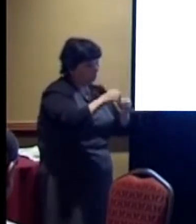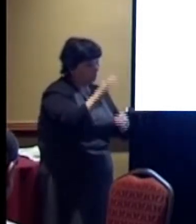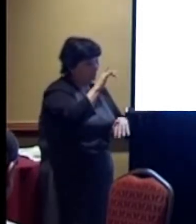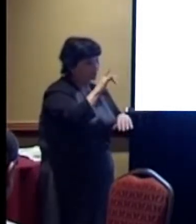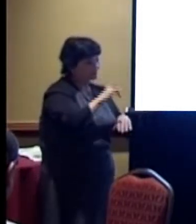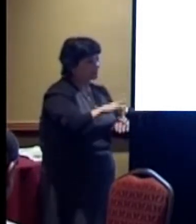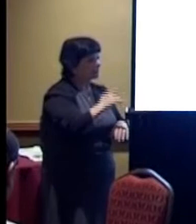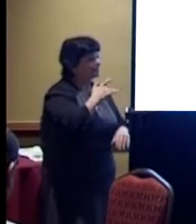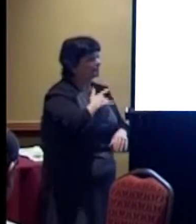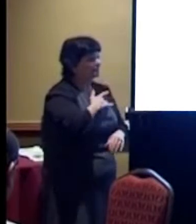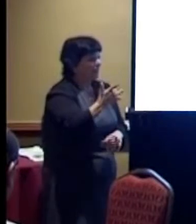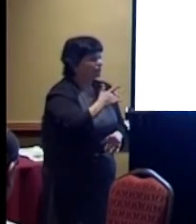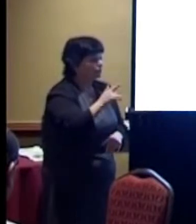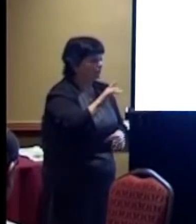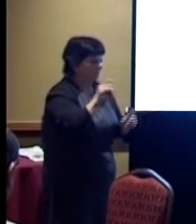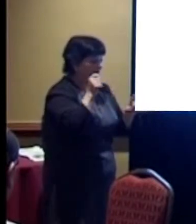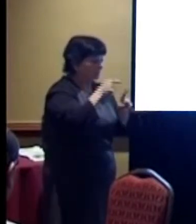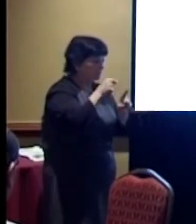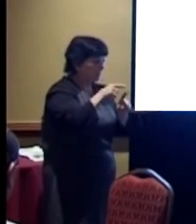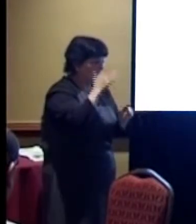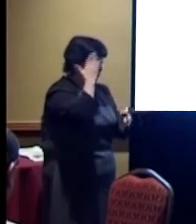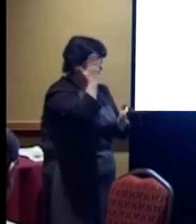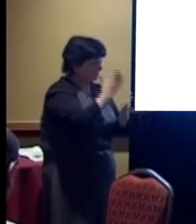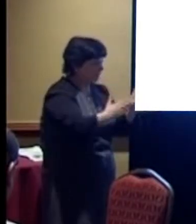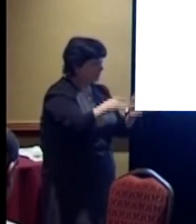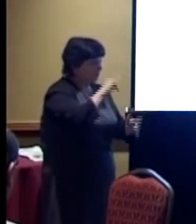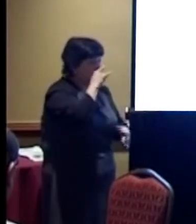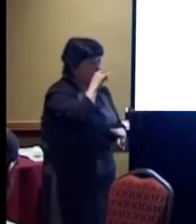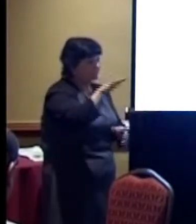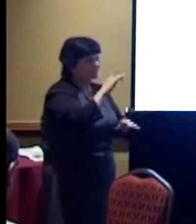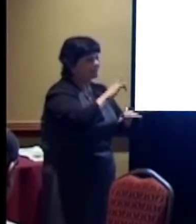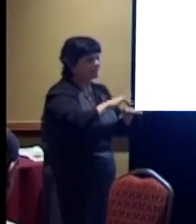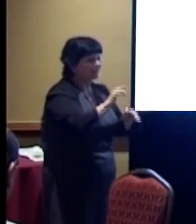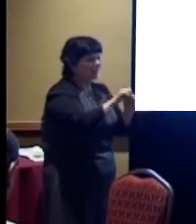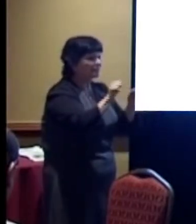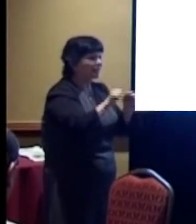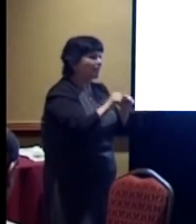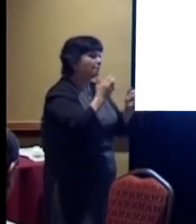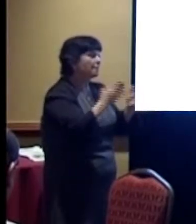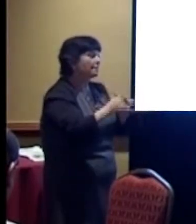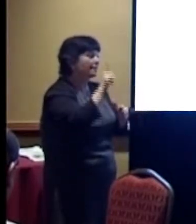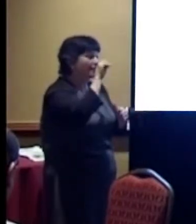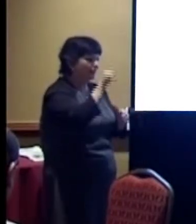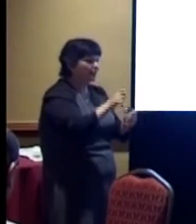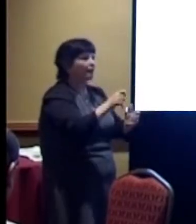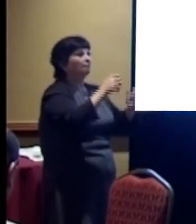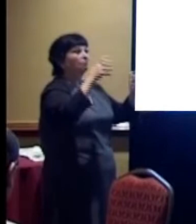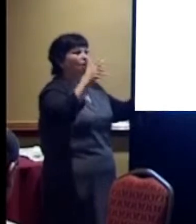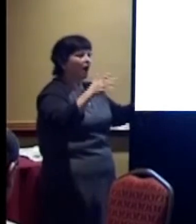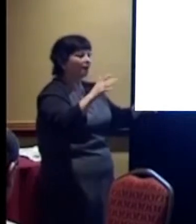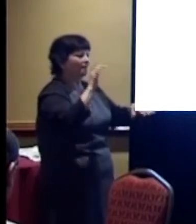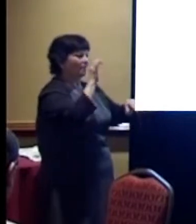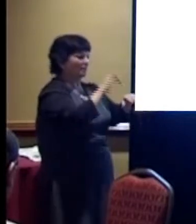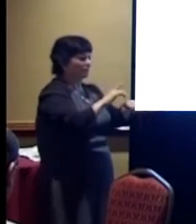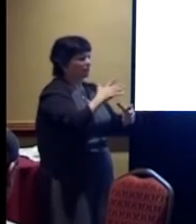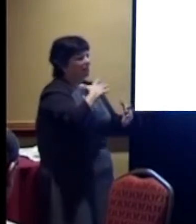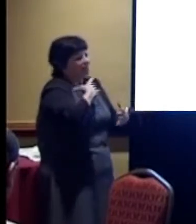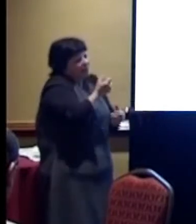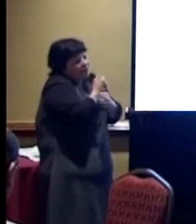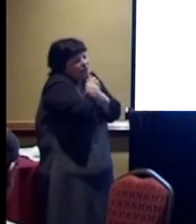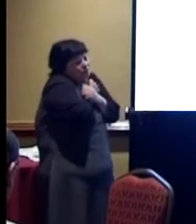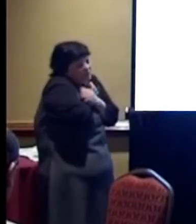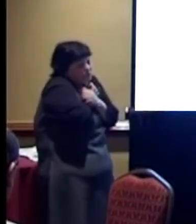sensory stimuli. And so for some of those kids in the tactile area, what they need is just a lot of touch, or a lot of, they like to